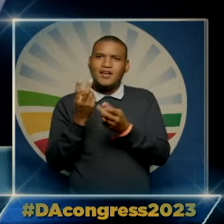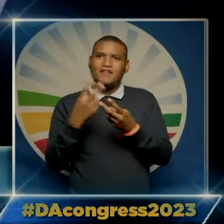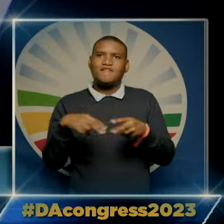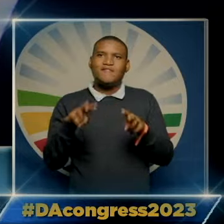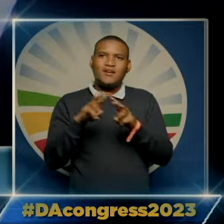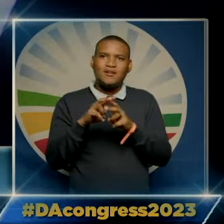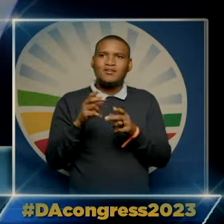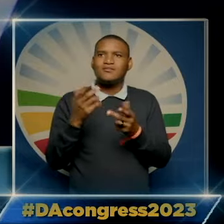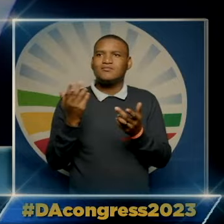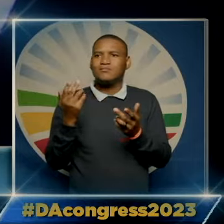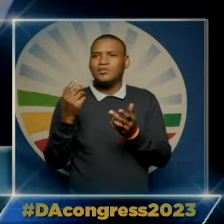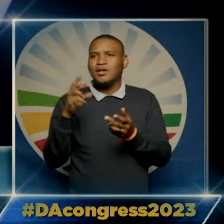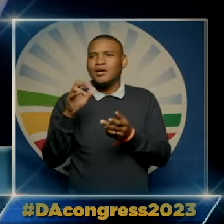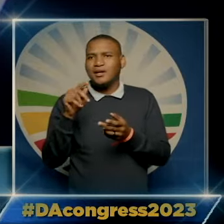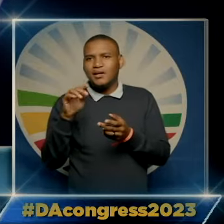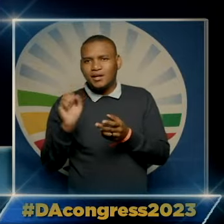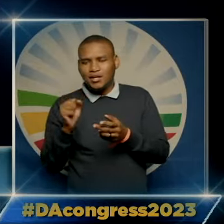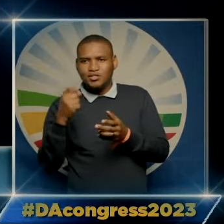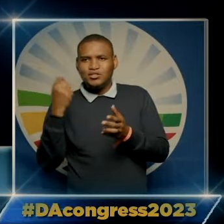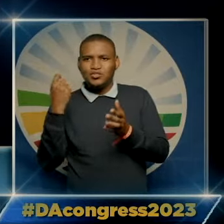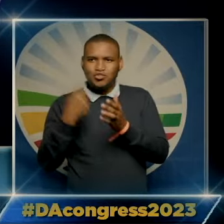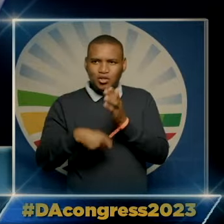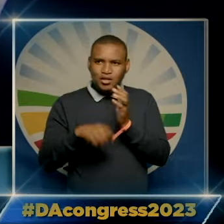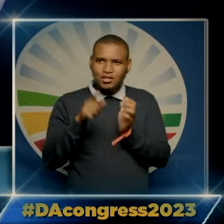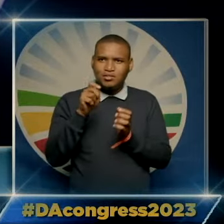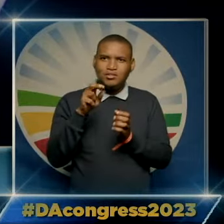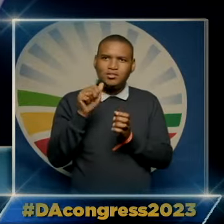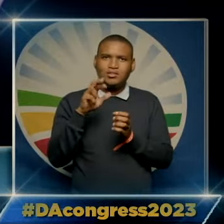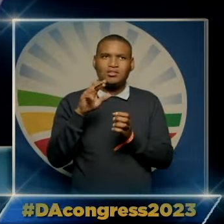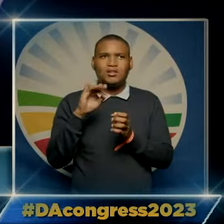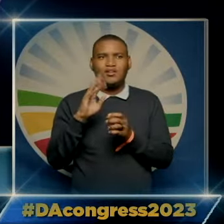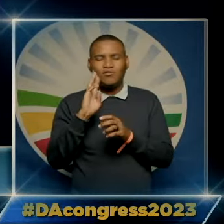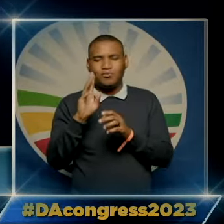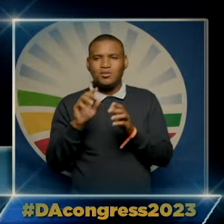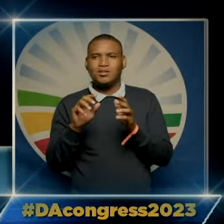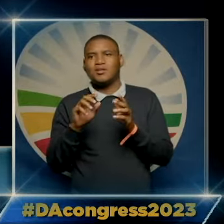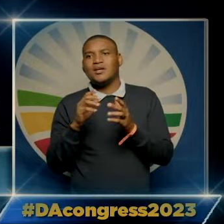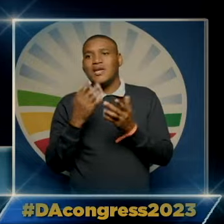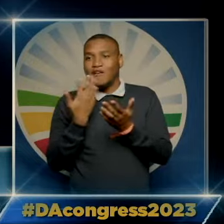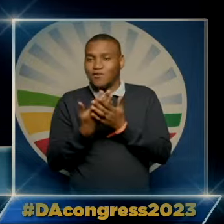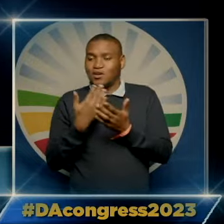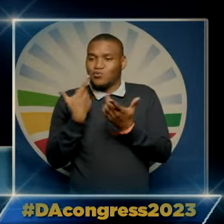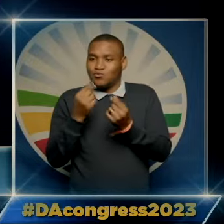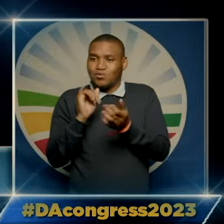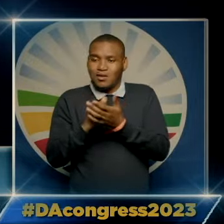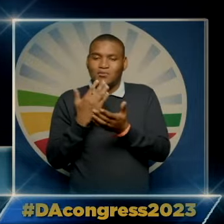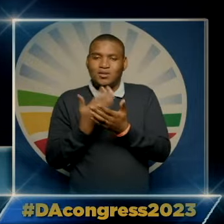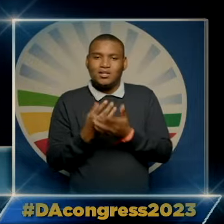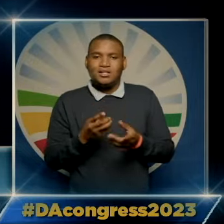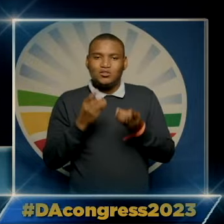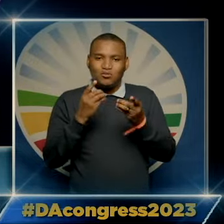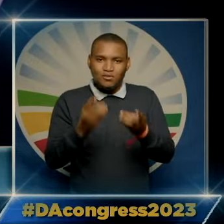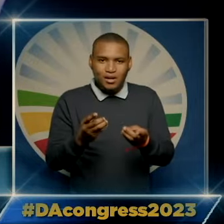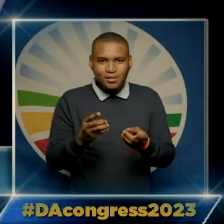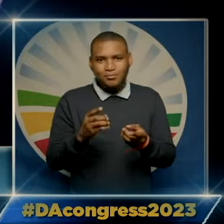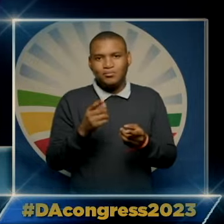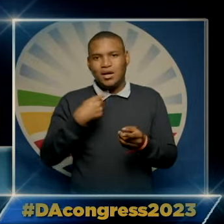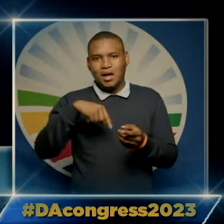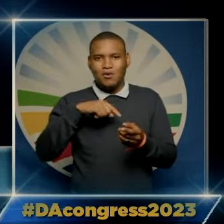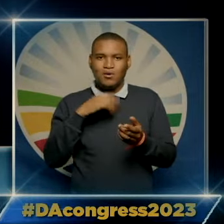and charges. Only if we can do that, and it's going to be a critical 2 months, only if we can do that can we deliver on our original promise